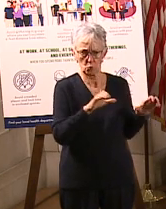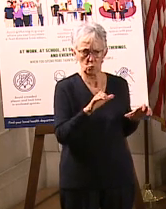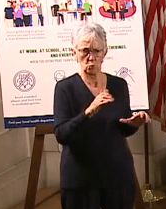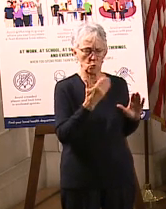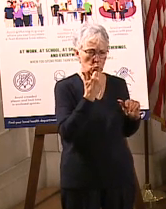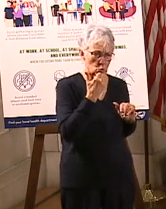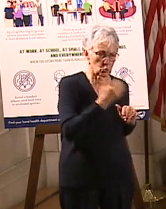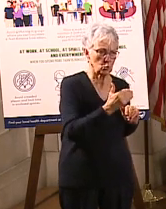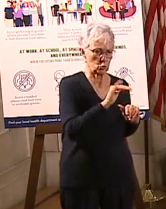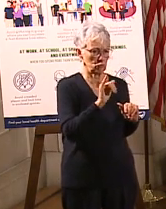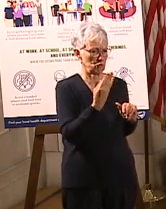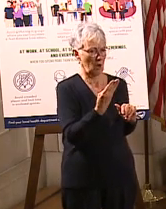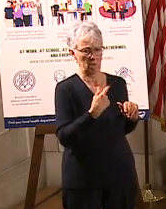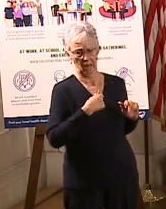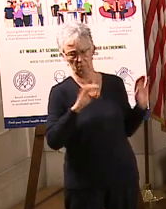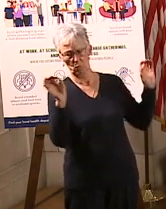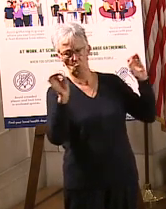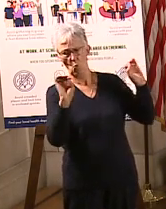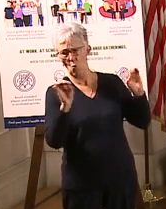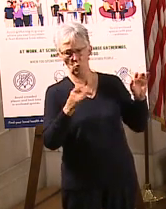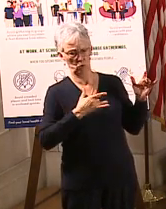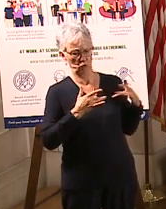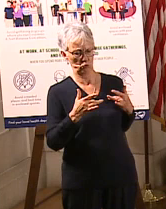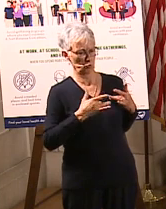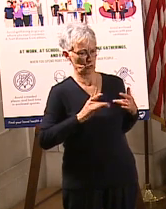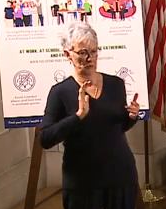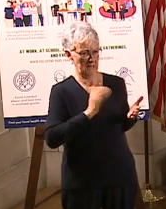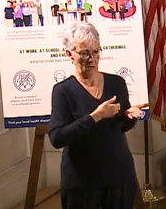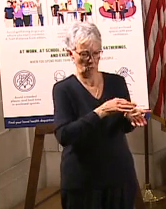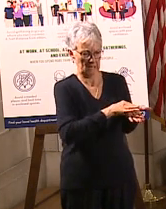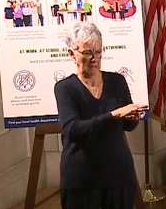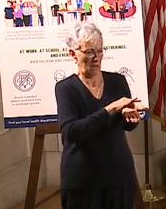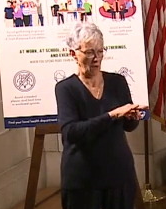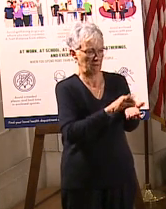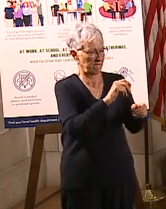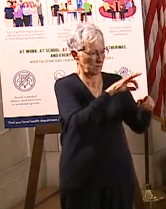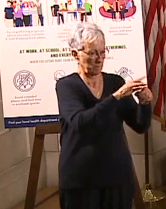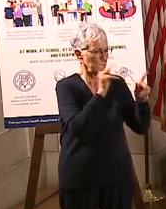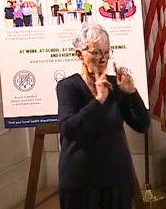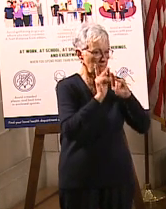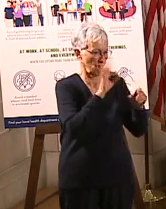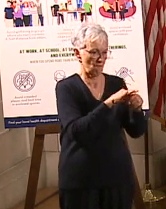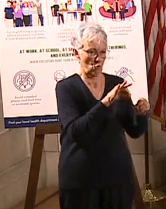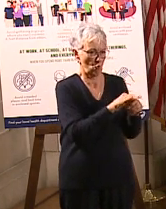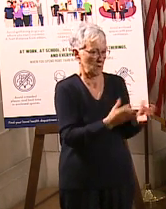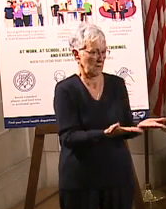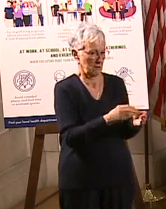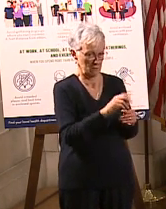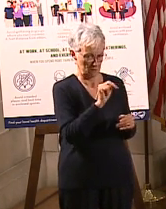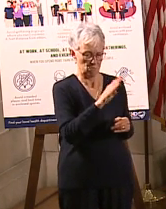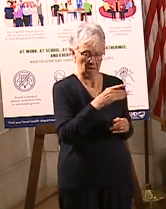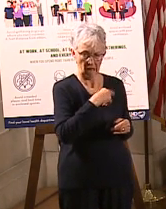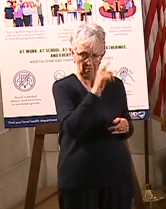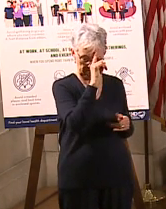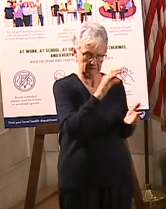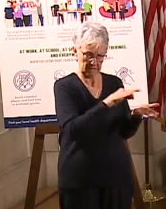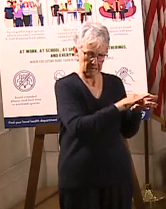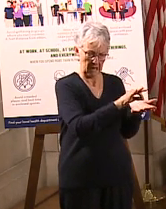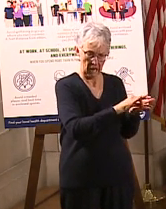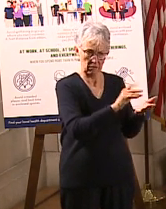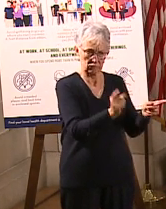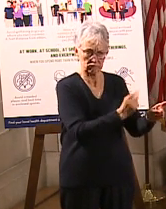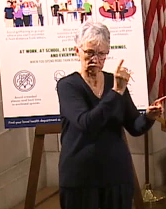job, and I have no concerns about the results here in Nebraska with regard to that. So I think we've got a great system here in Nebraska. I think it